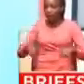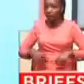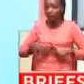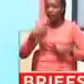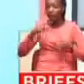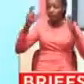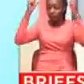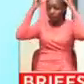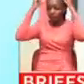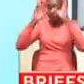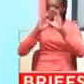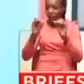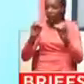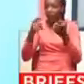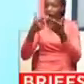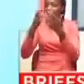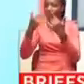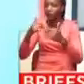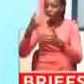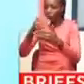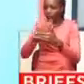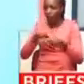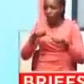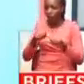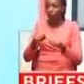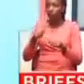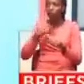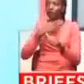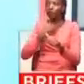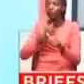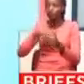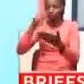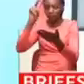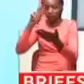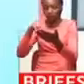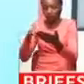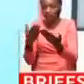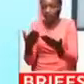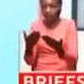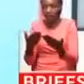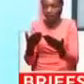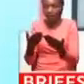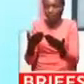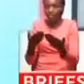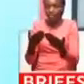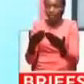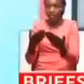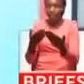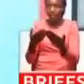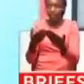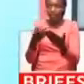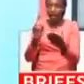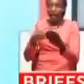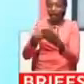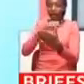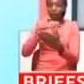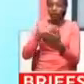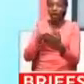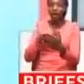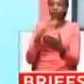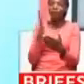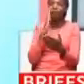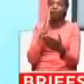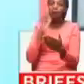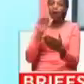the devil. Now, before we even go too far, I want us to sample some of the comments coming from many of you online. And we have Mama